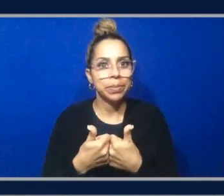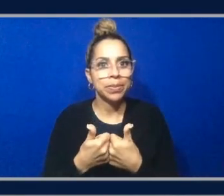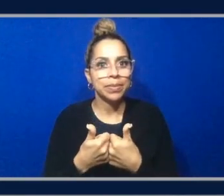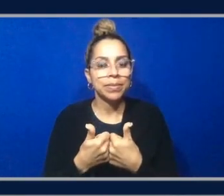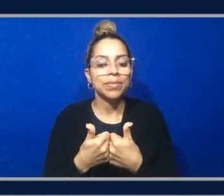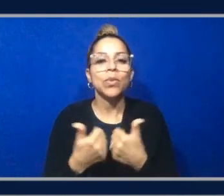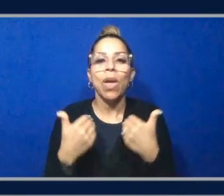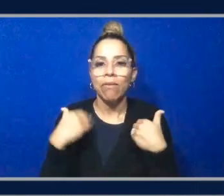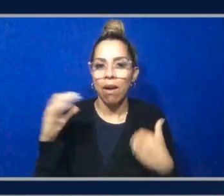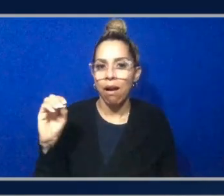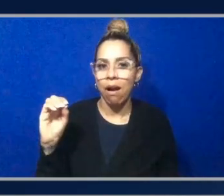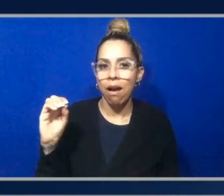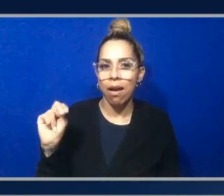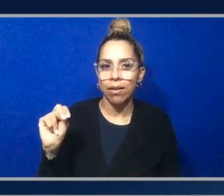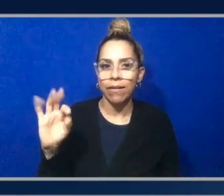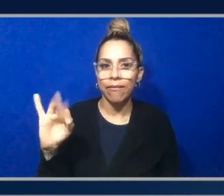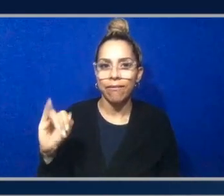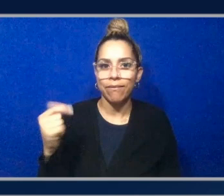file here in the